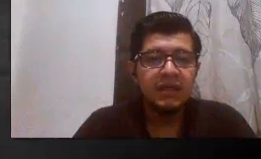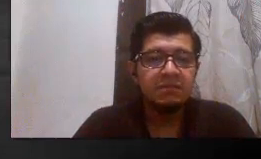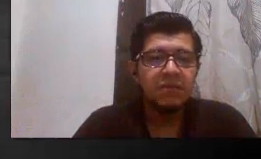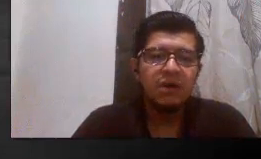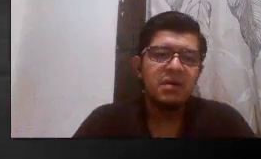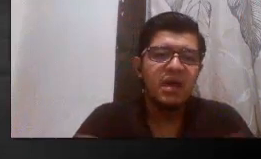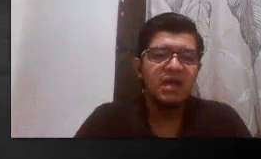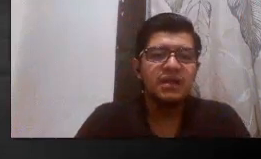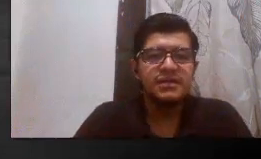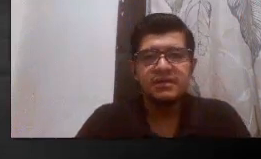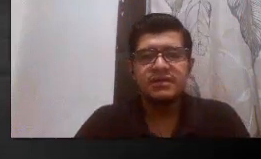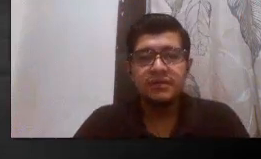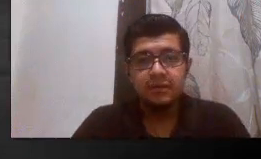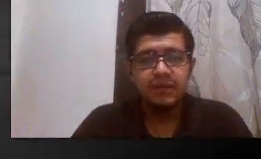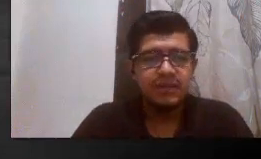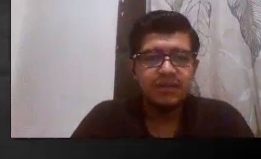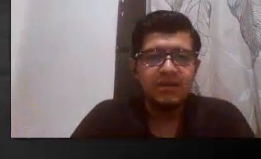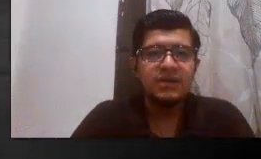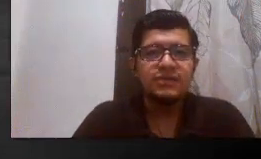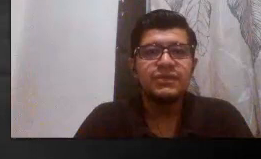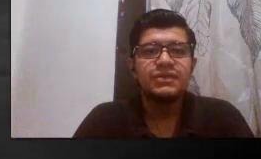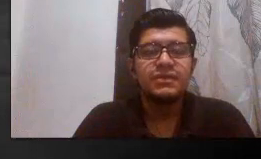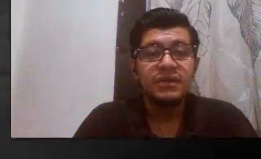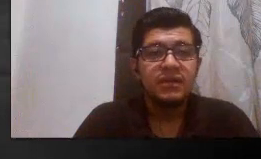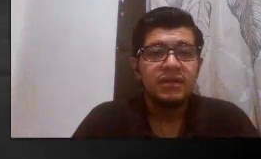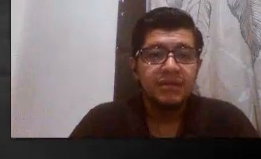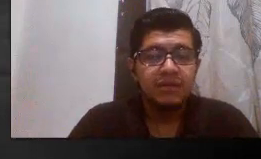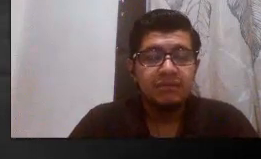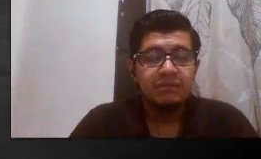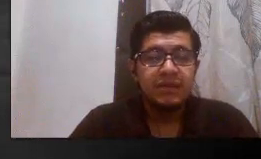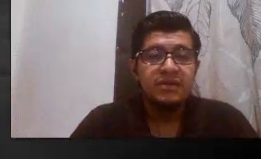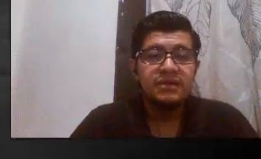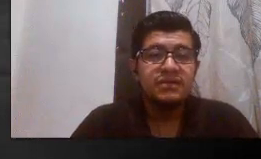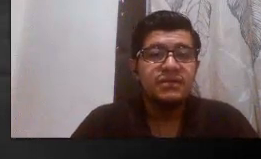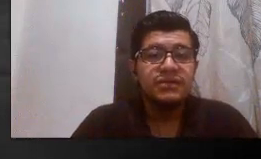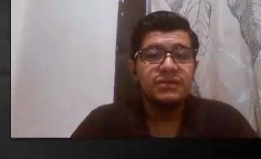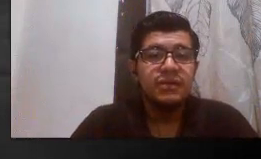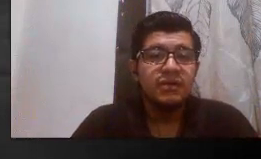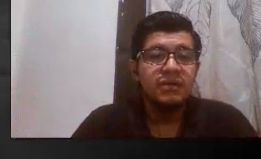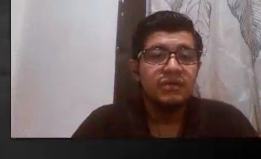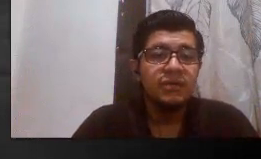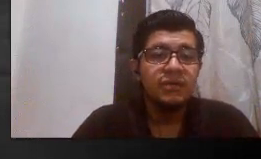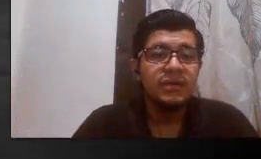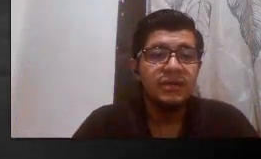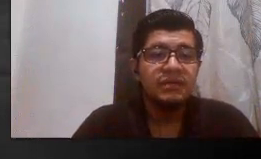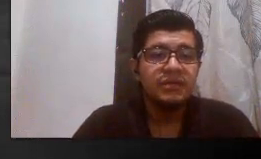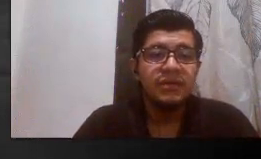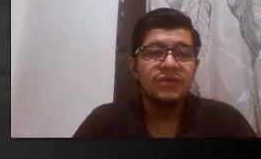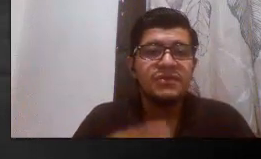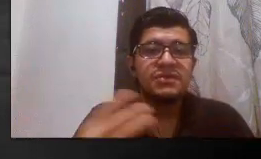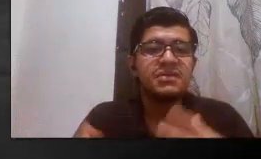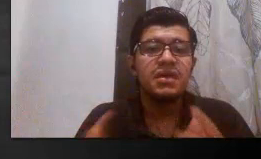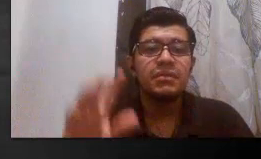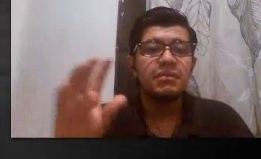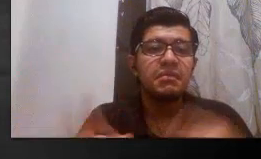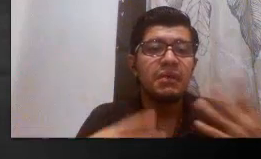like, okay, this is not a language, because you only